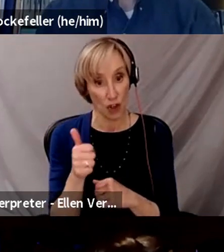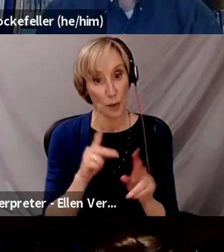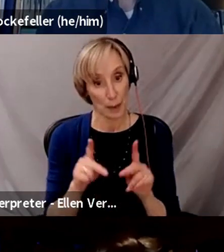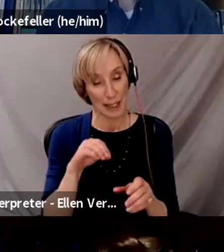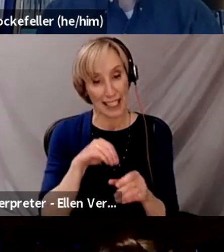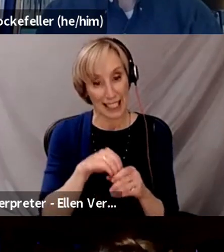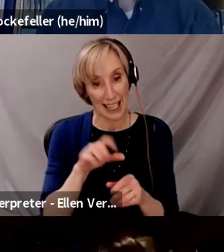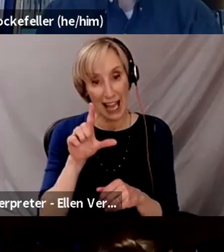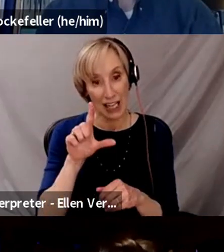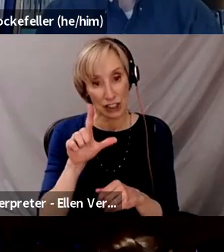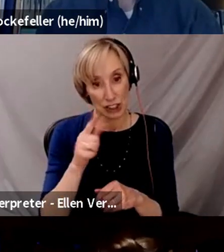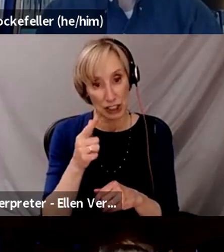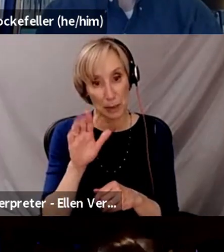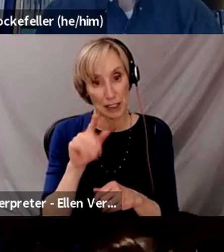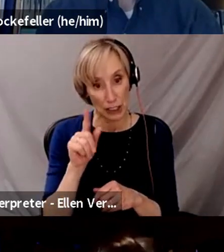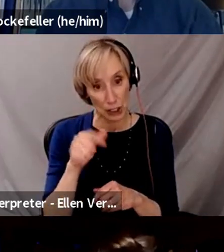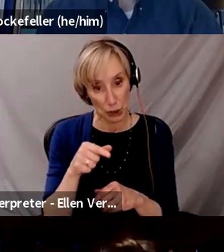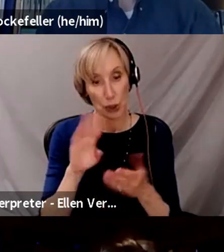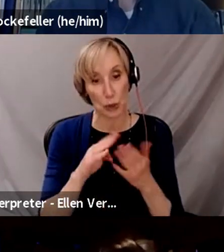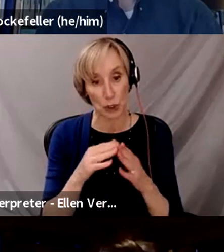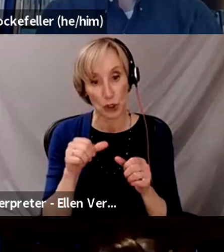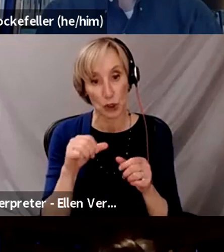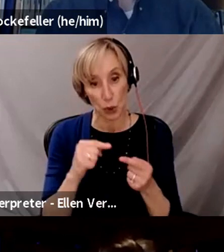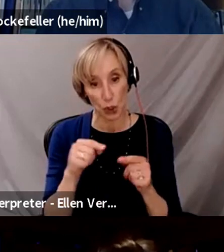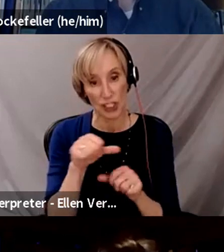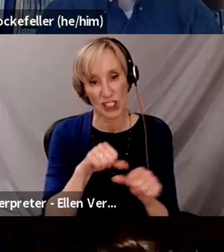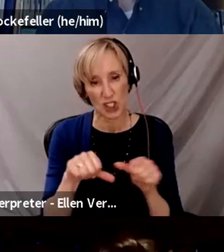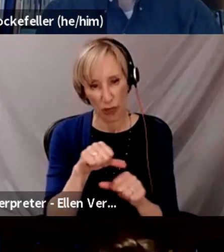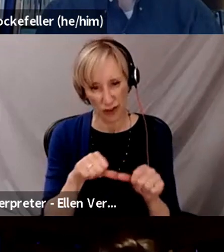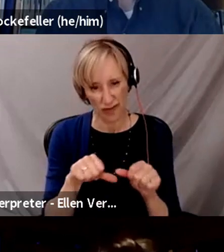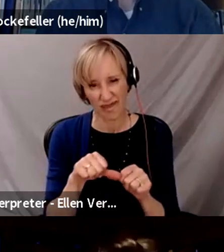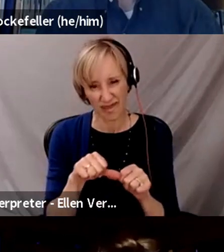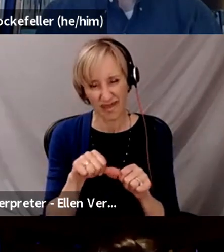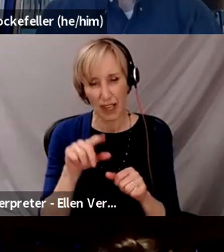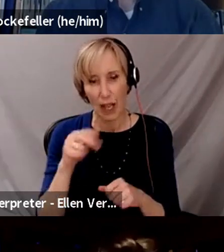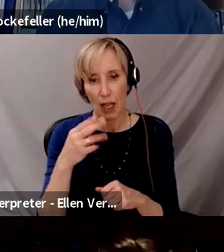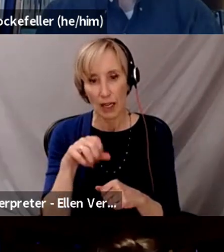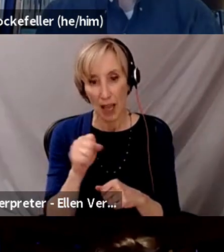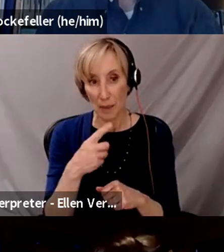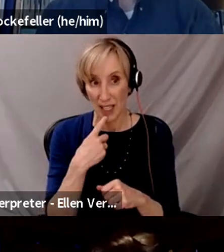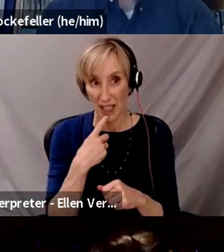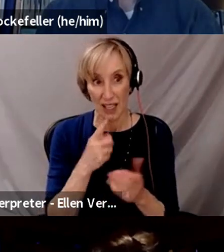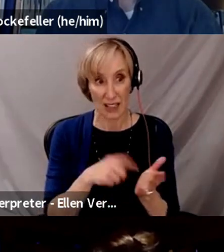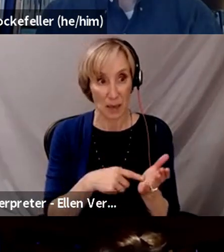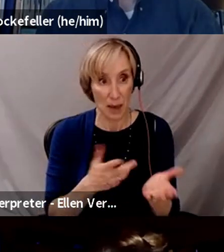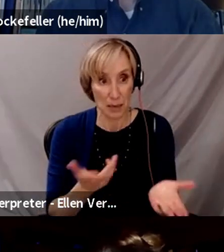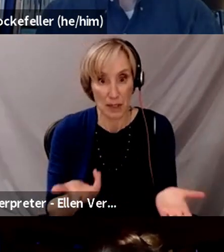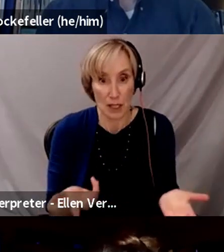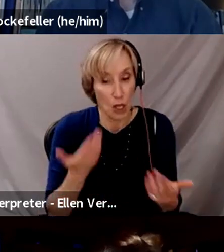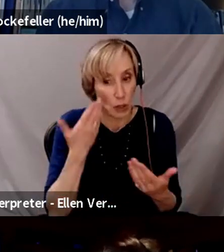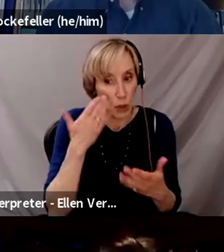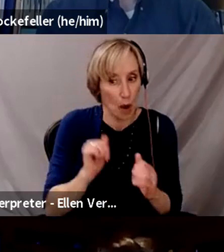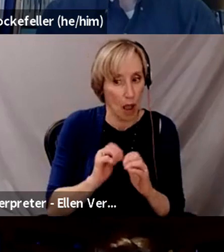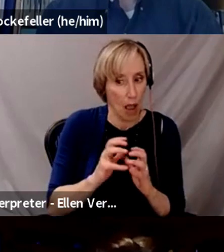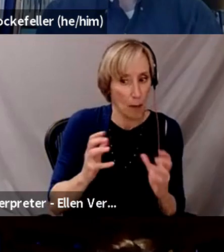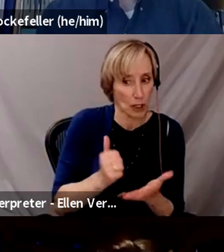another. And Thomas, what you just said about how you don't even know like how much help you can offer, all